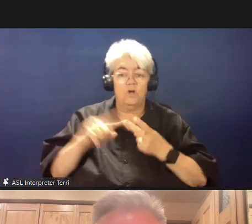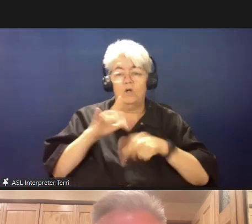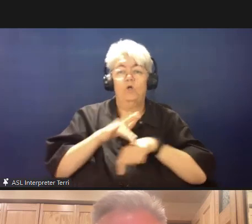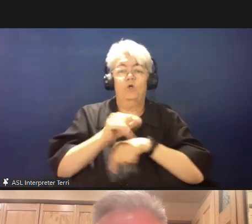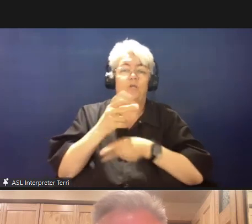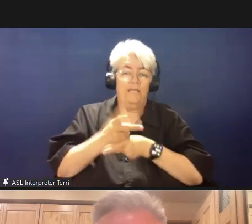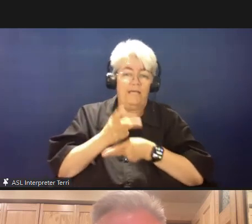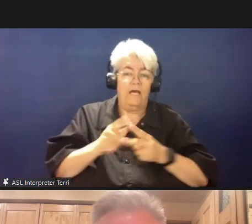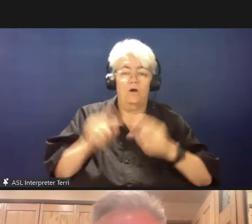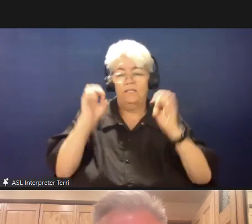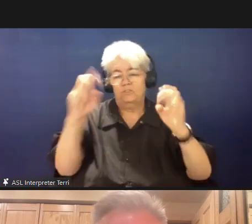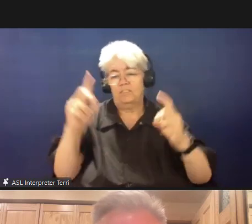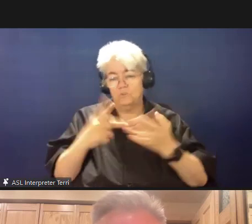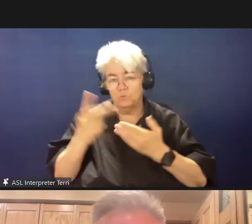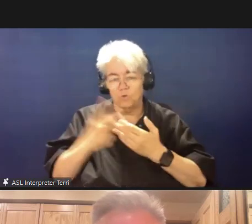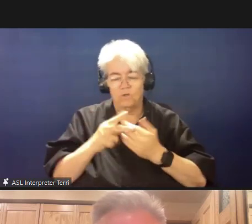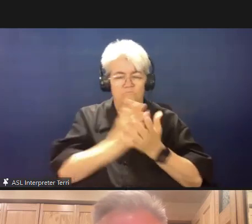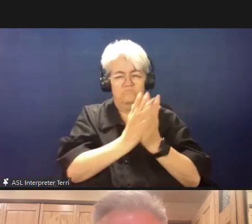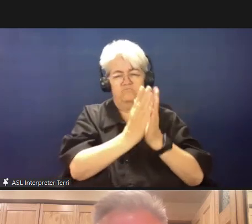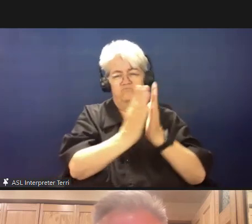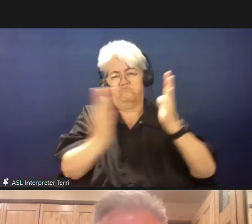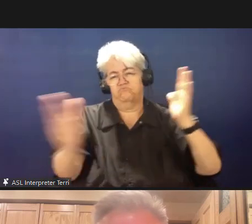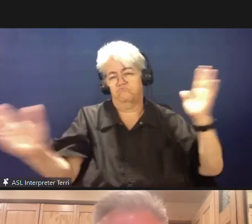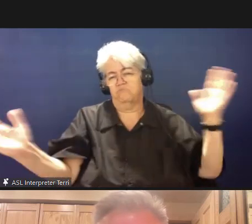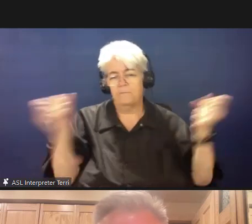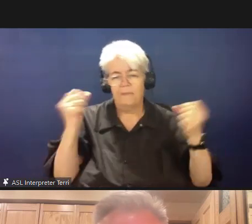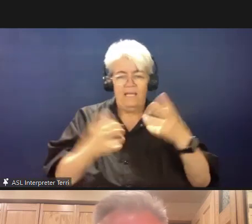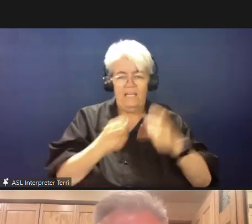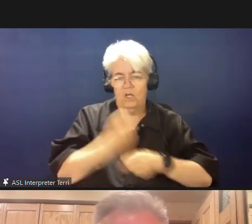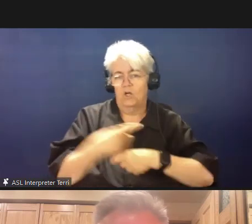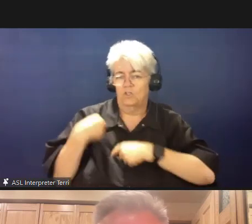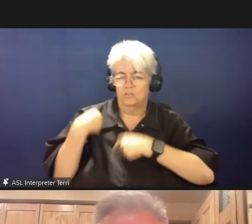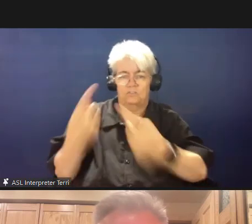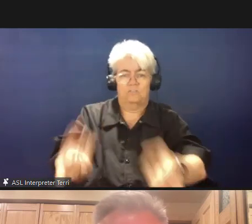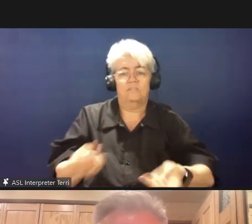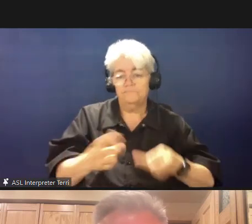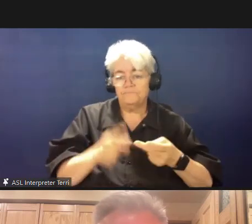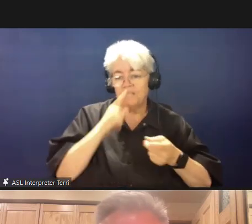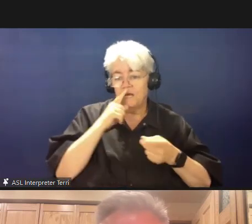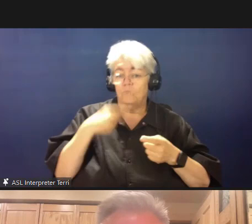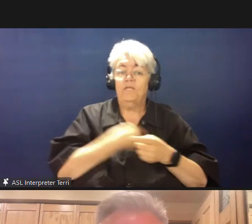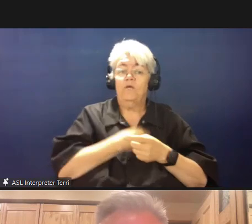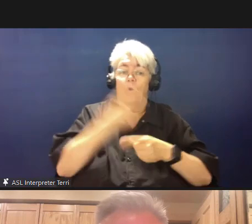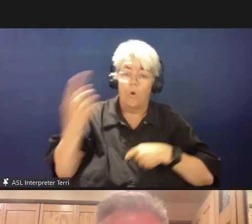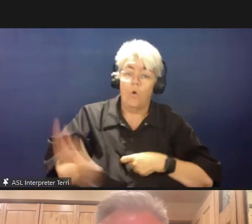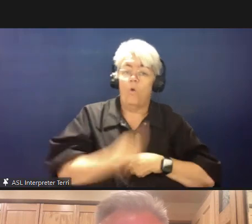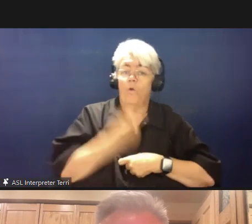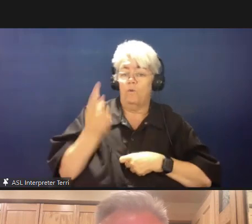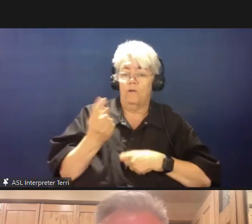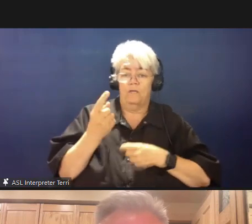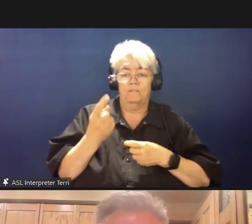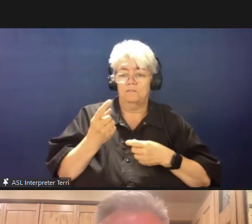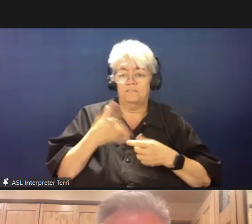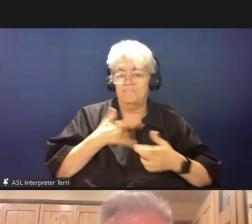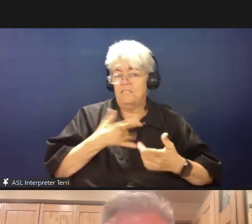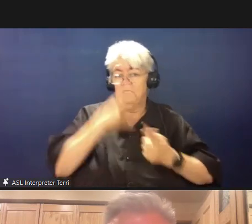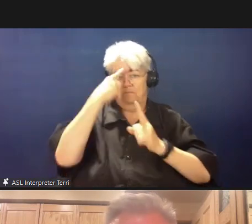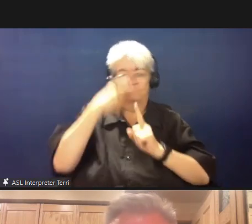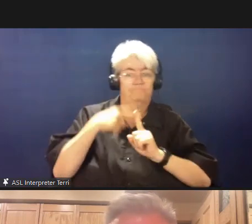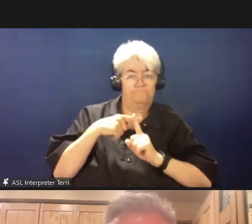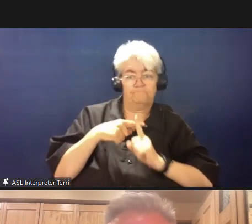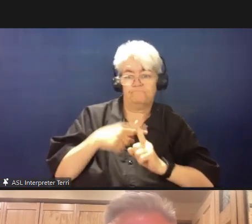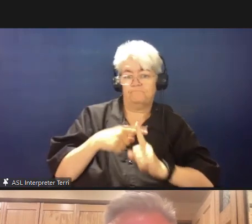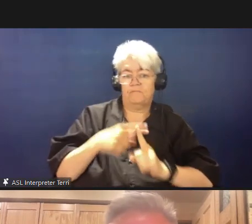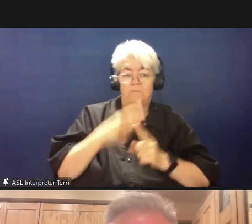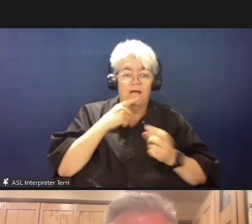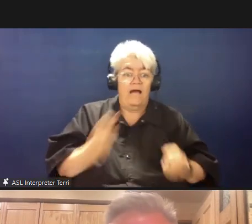education programs over the years. And we are always encouraged, just as we are today, by the huge amount